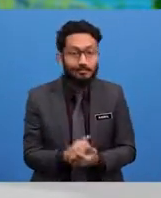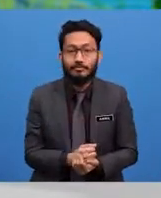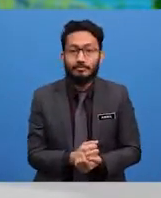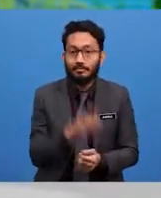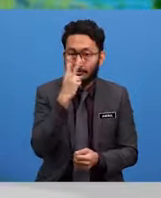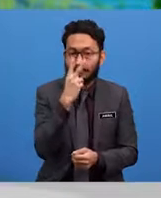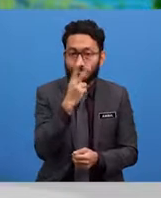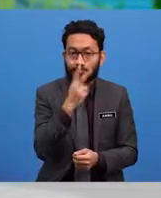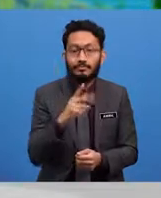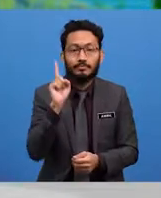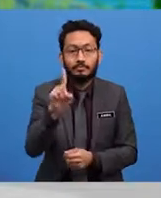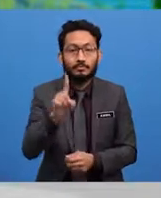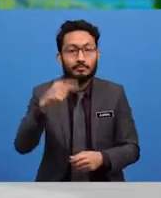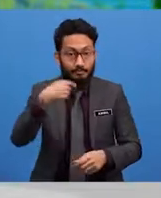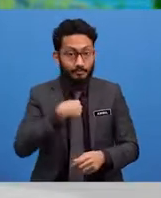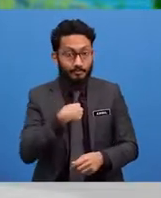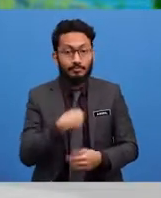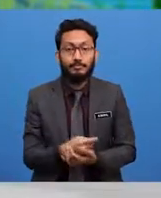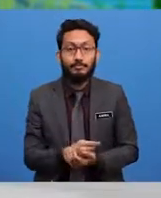See, 1 point for me.